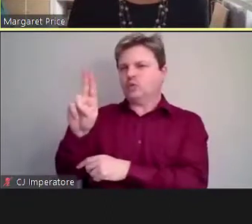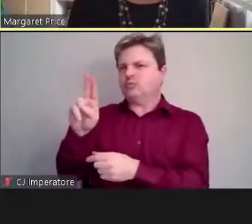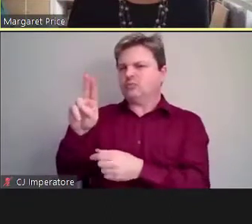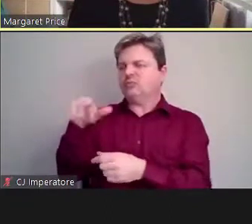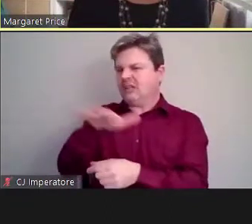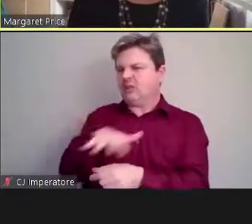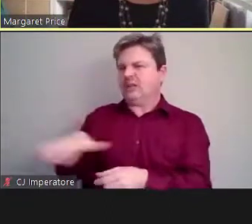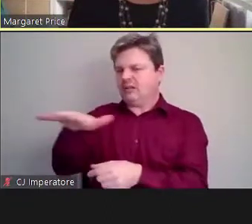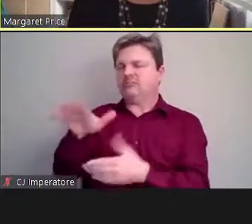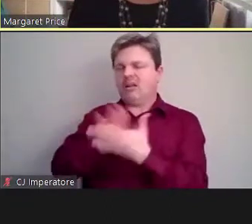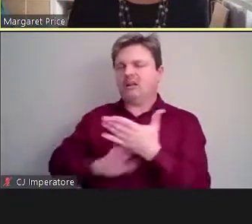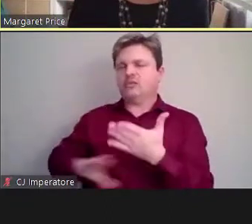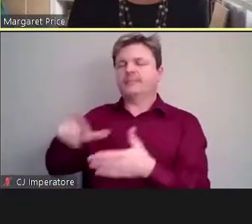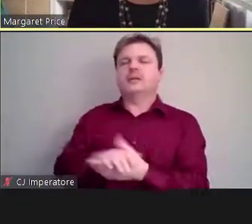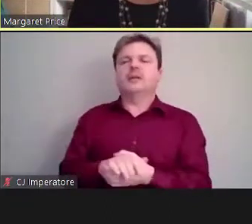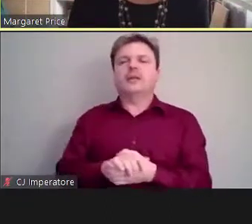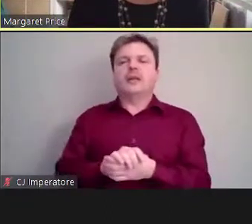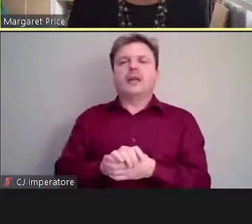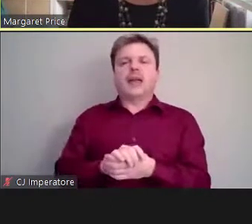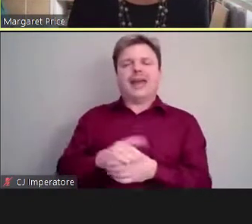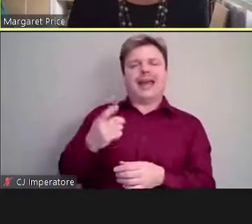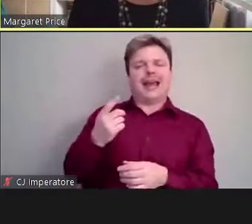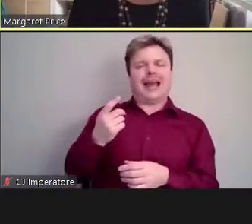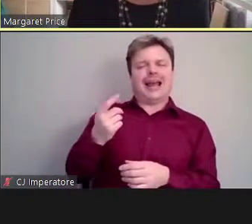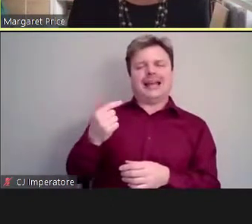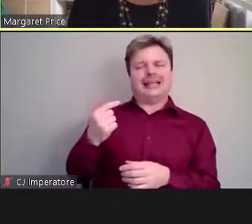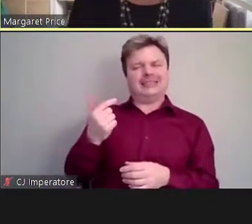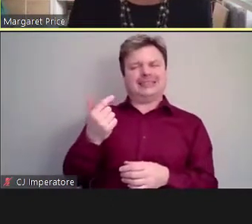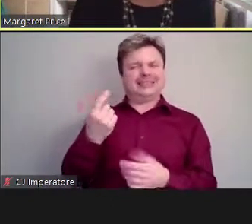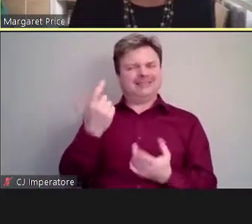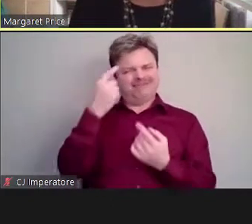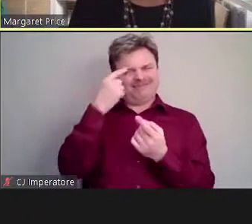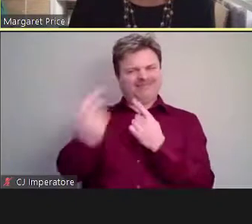I had a number of beefs with this report, quite a number.